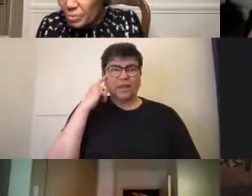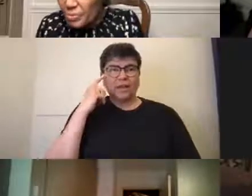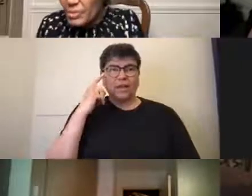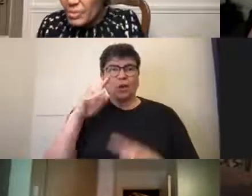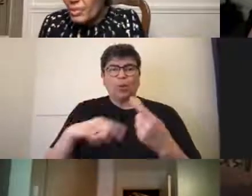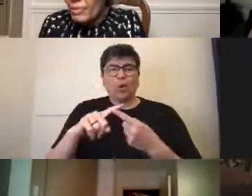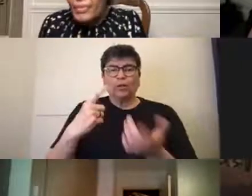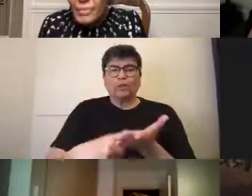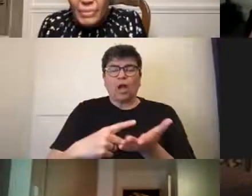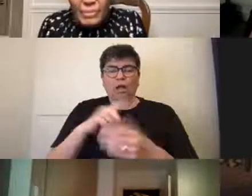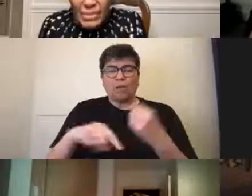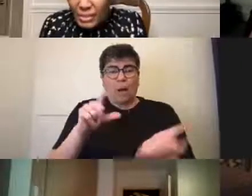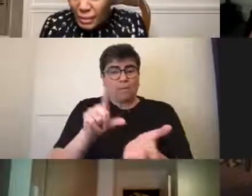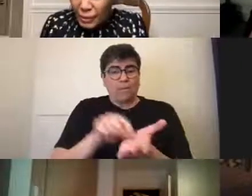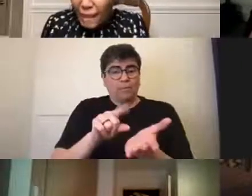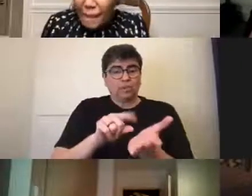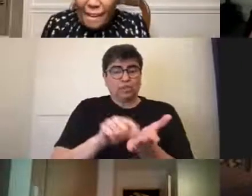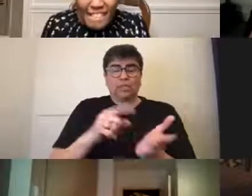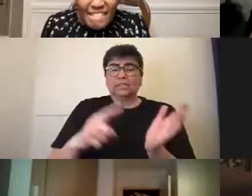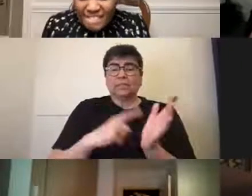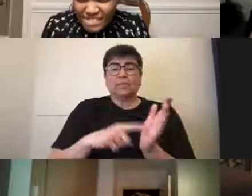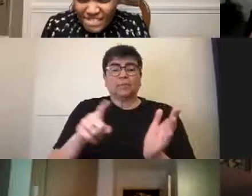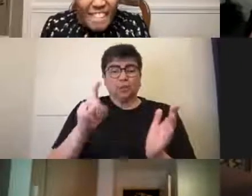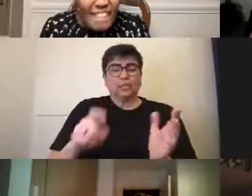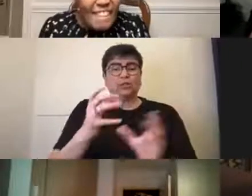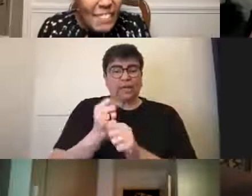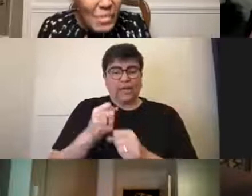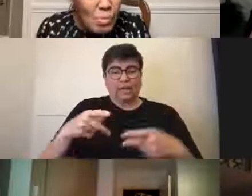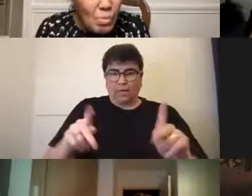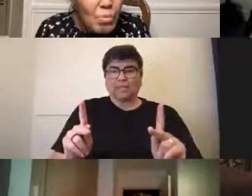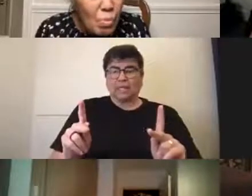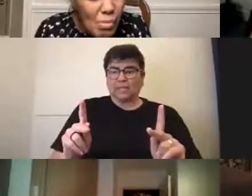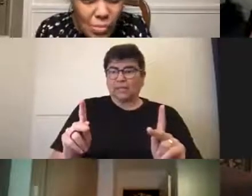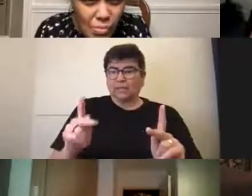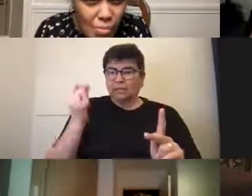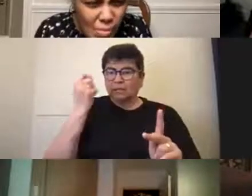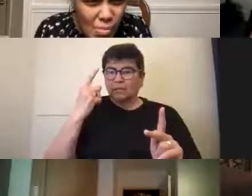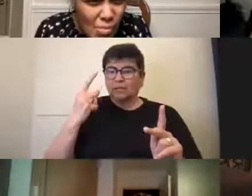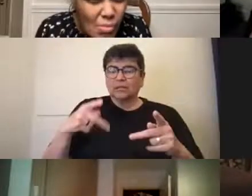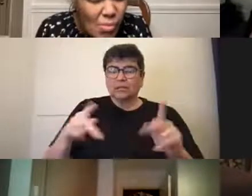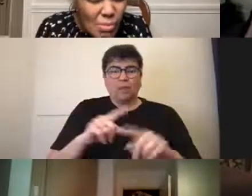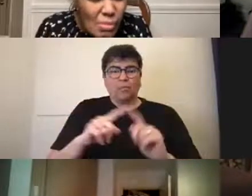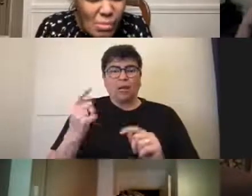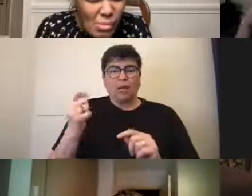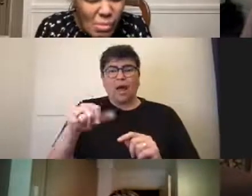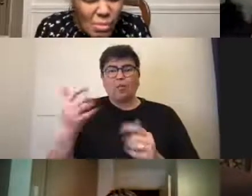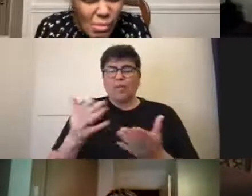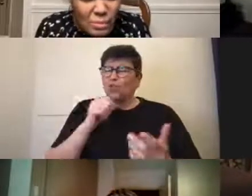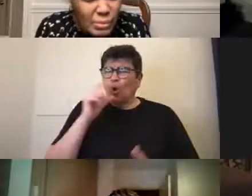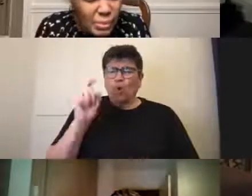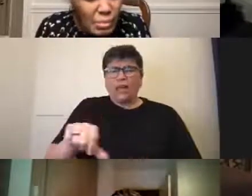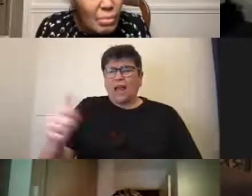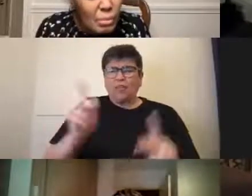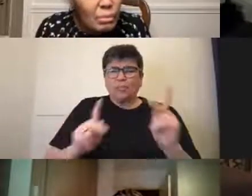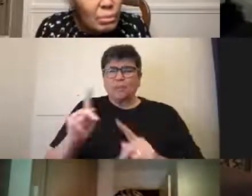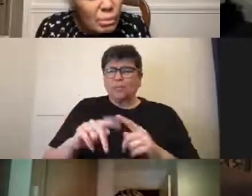talking about publishing, sometimes you need to get consent. I mean, you need, but the other thing is, fam, like you don't need anybody's consent